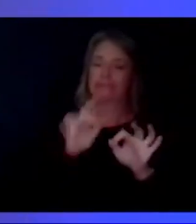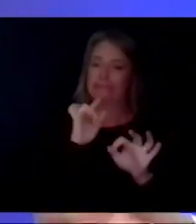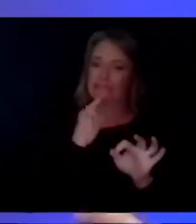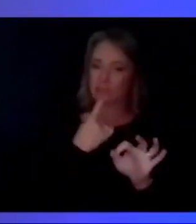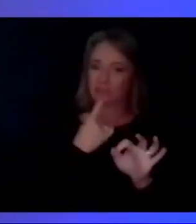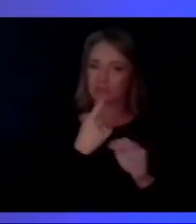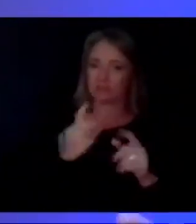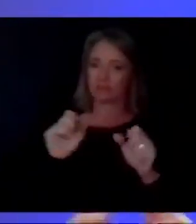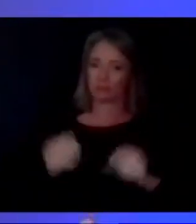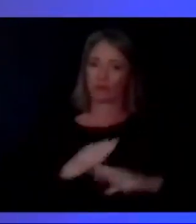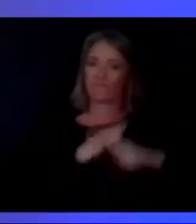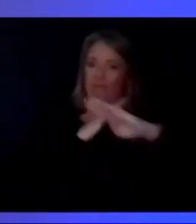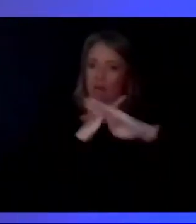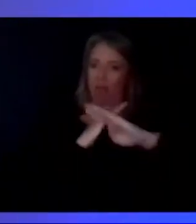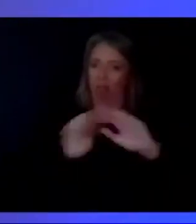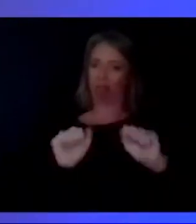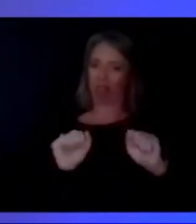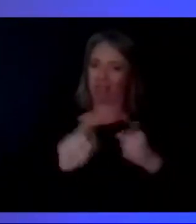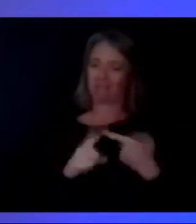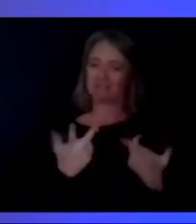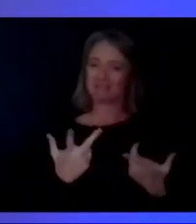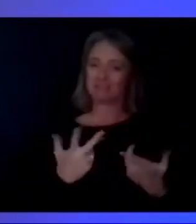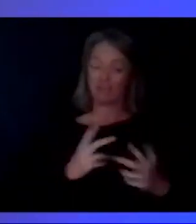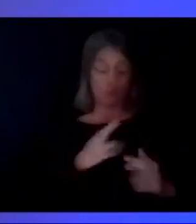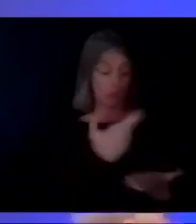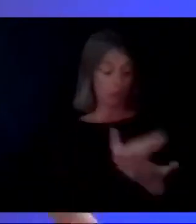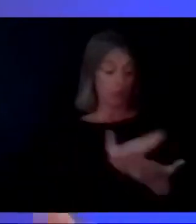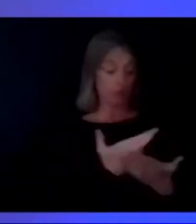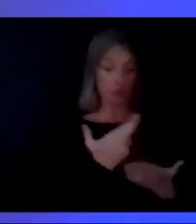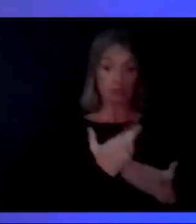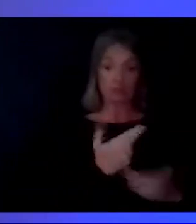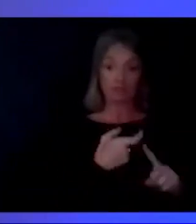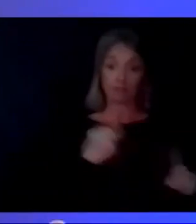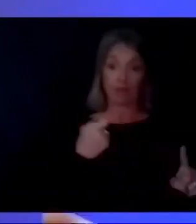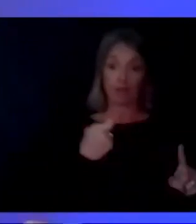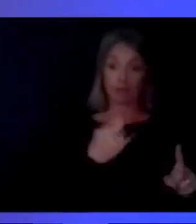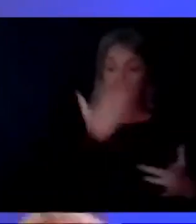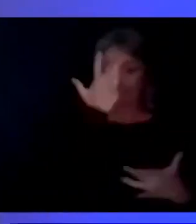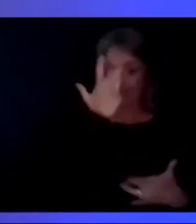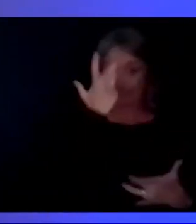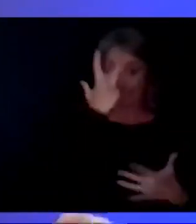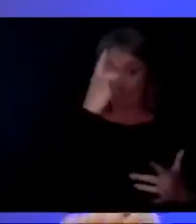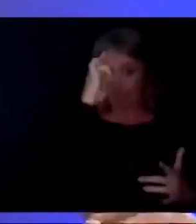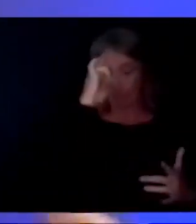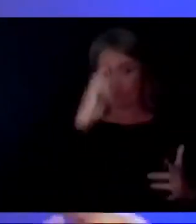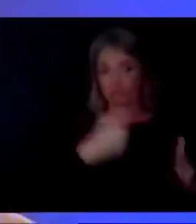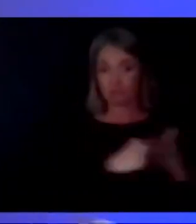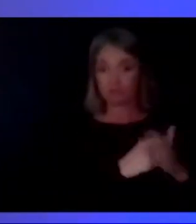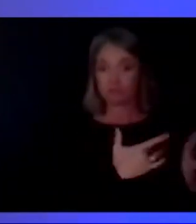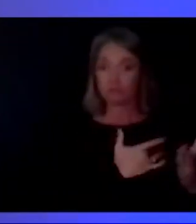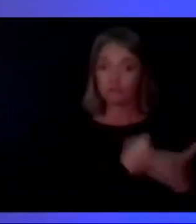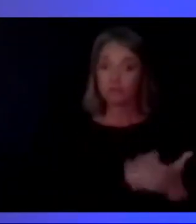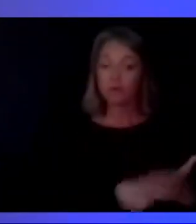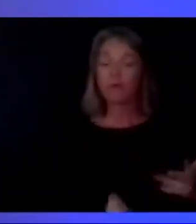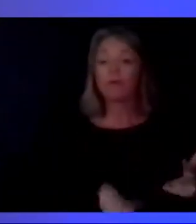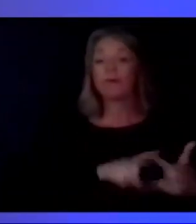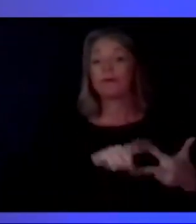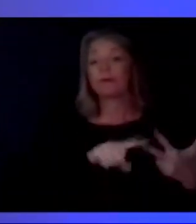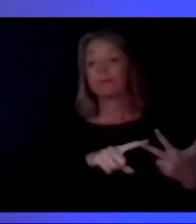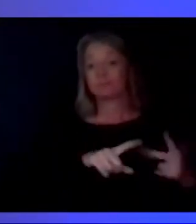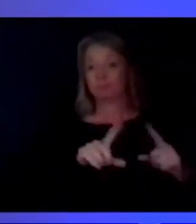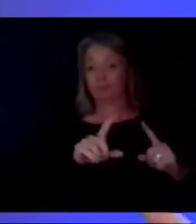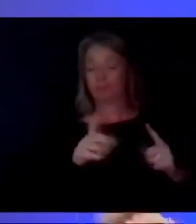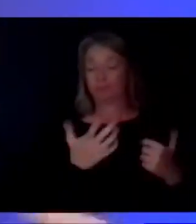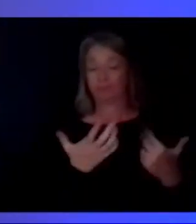away from folks who can't control their condition and who may be having a heart attack or stroke, despite they're